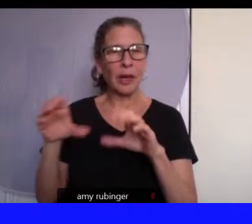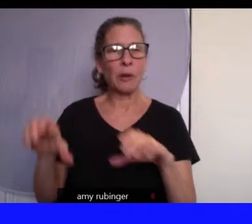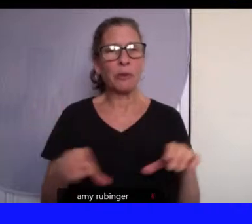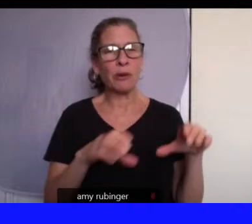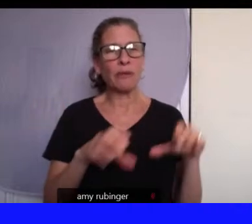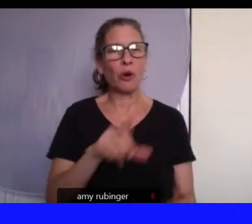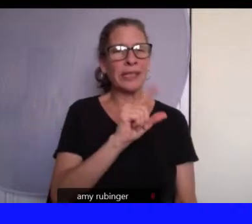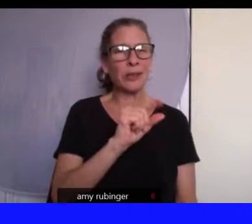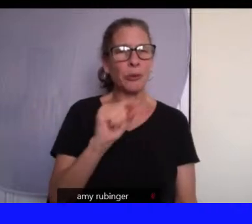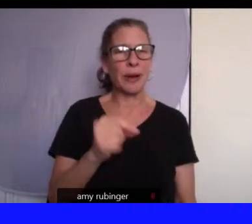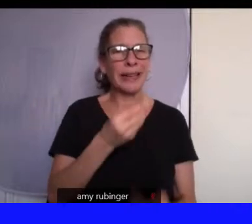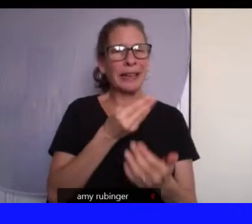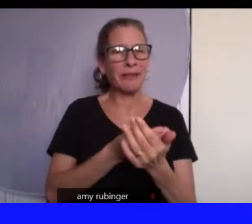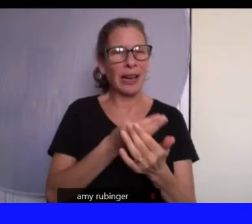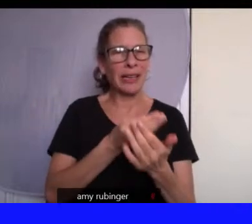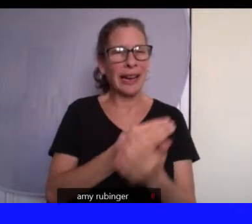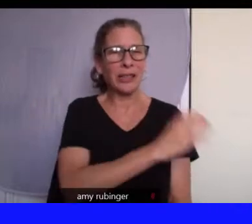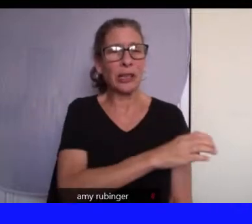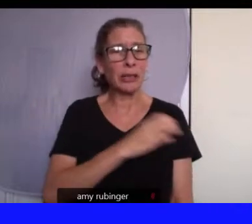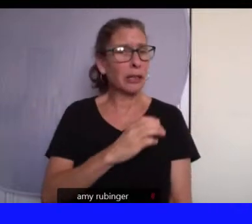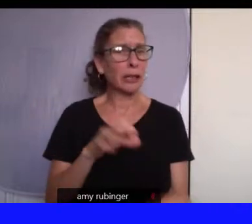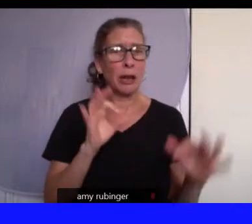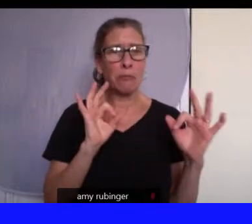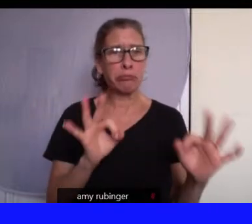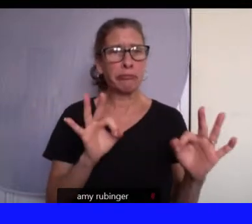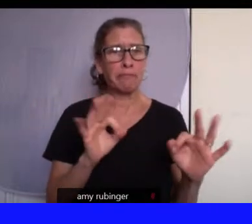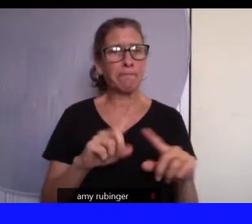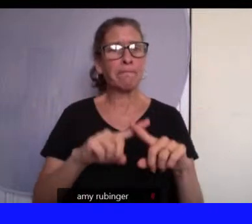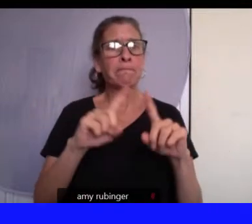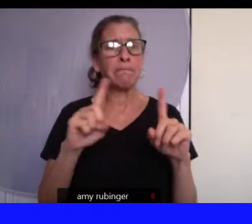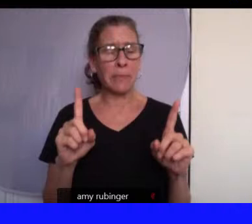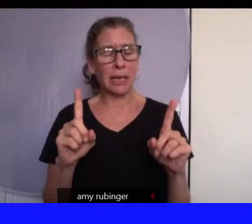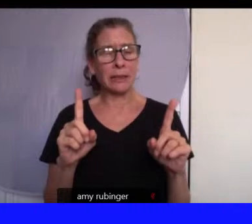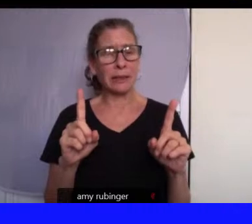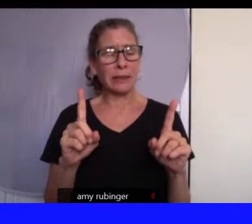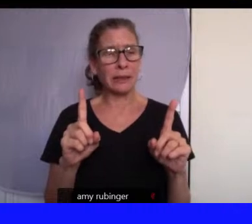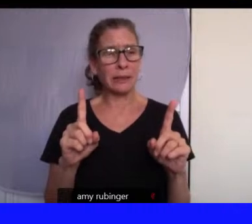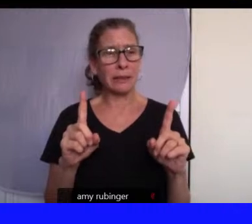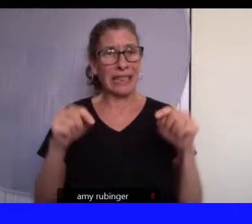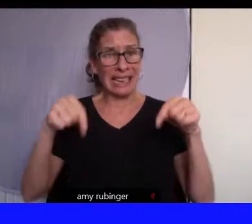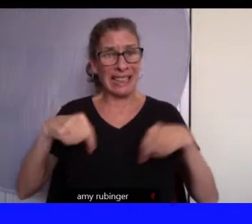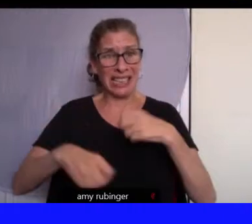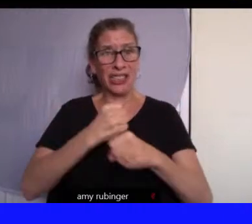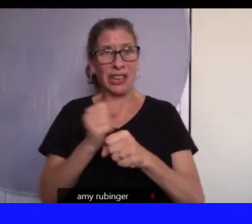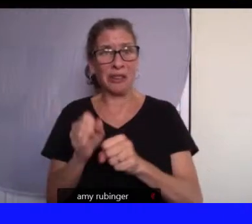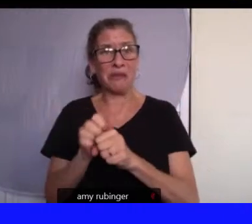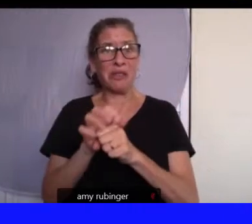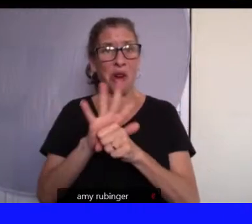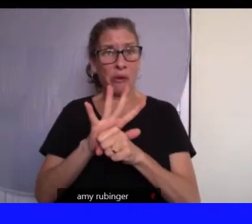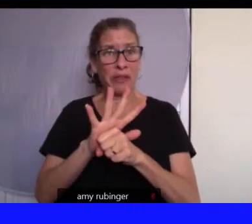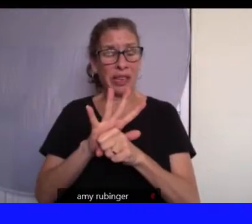are. So it is going to warrant a more direct one-to-one conversation with CMS about